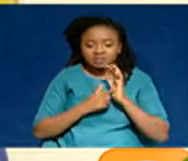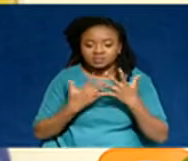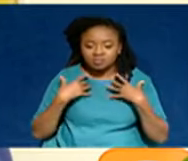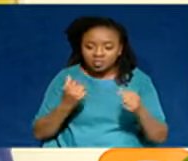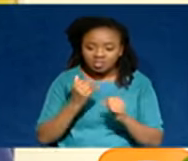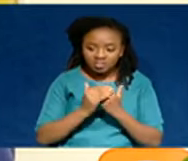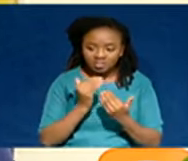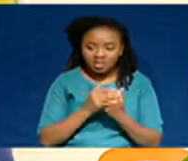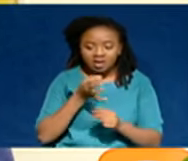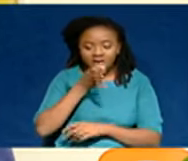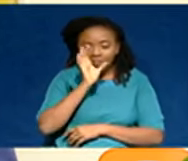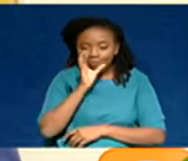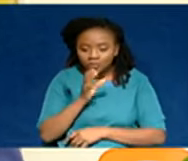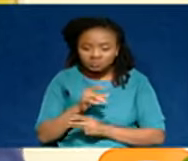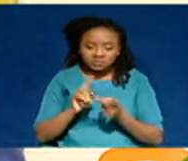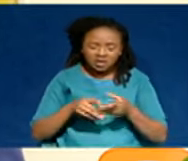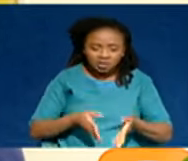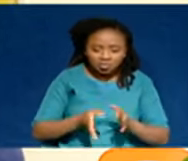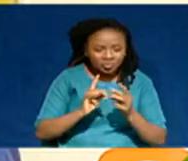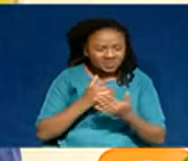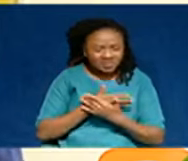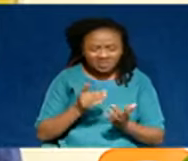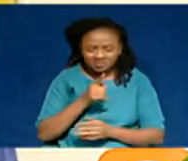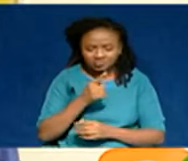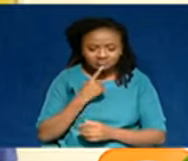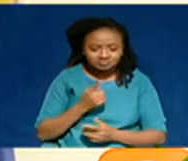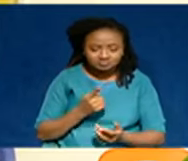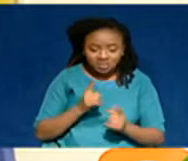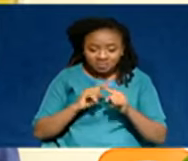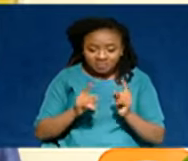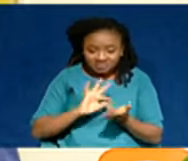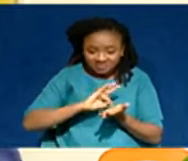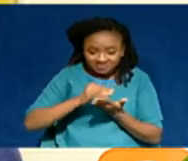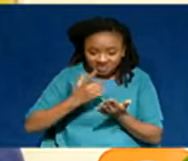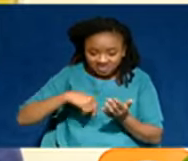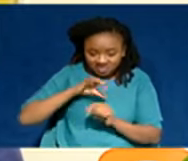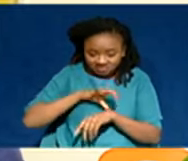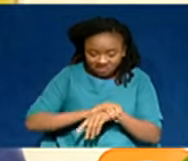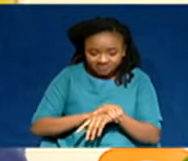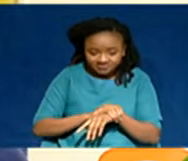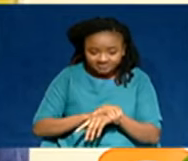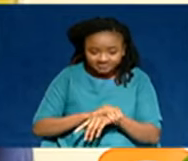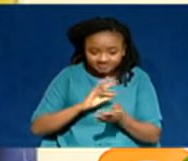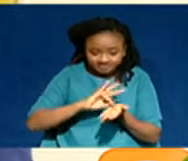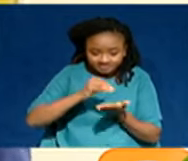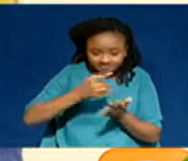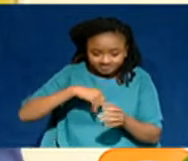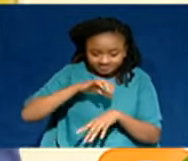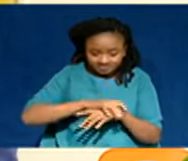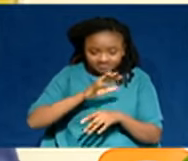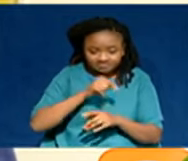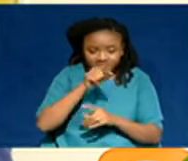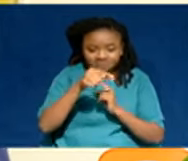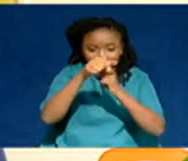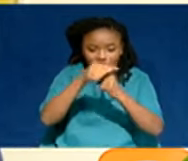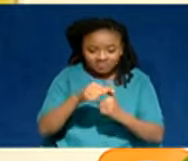in water, in basic trade, rural roads, you name them. But the amount of funding that we get out of the total budget